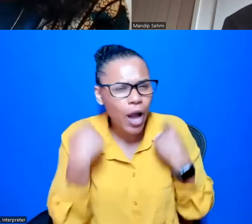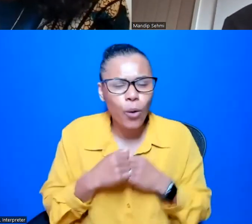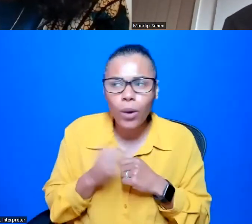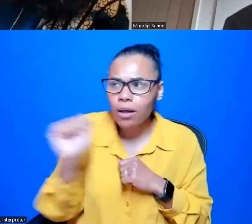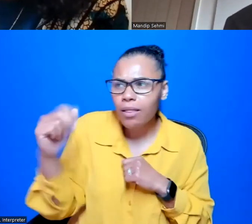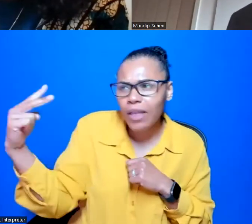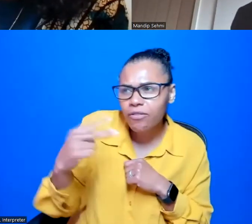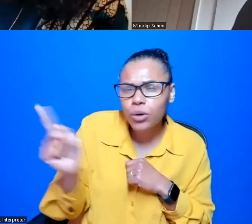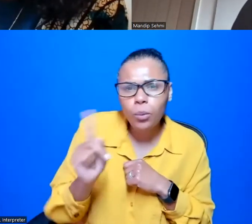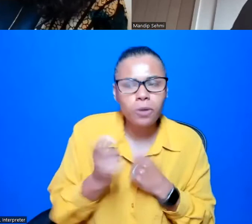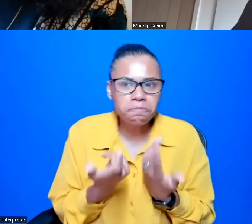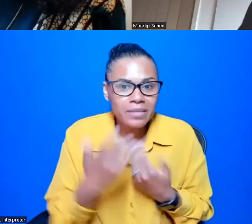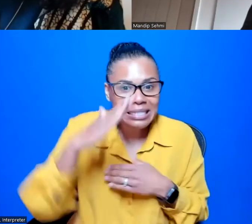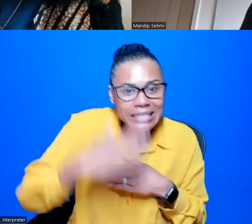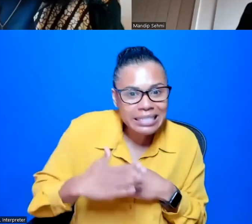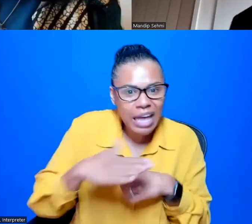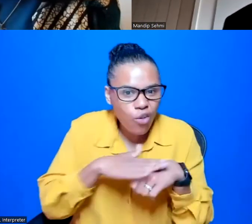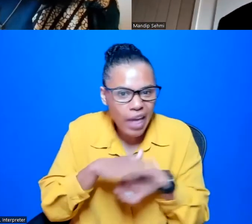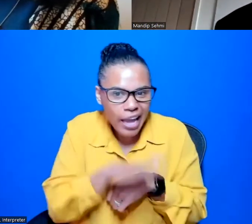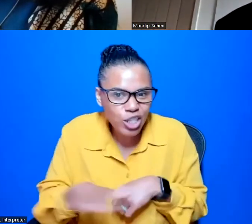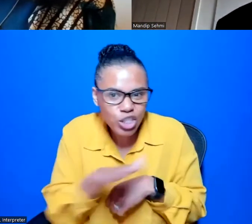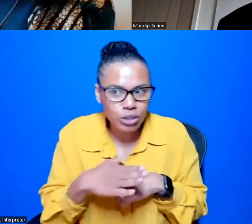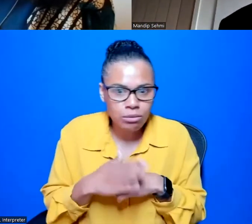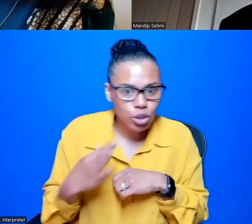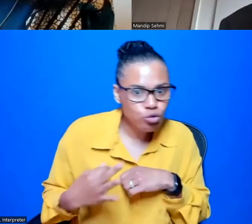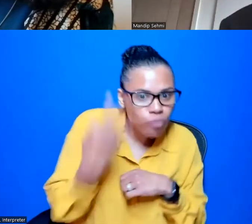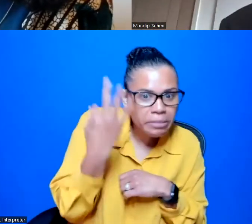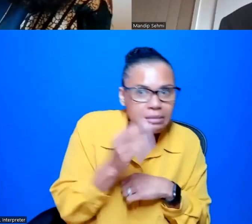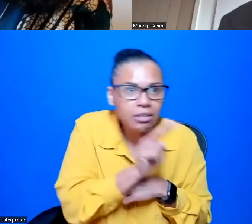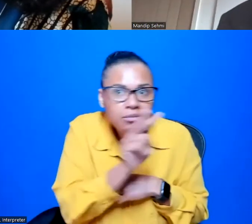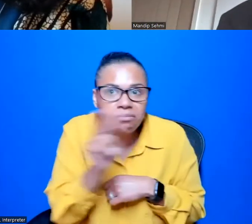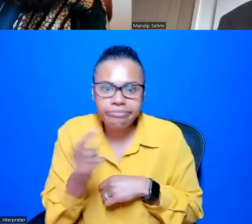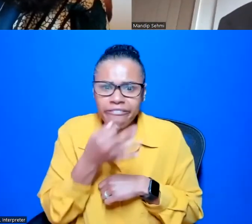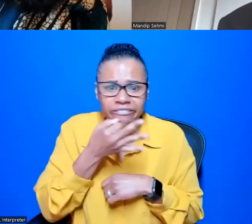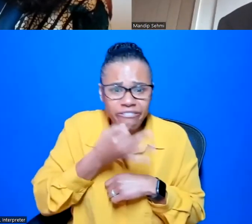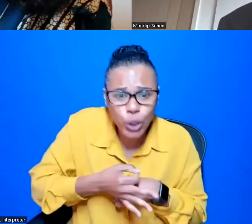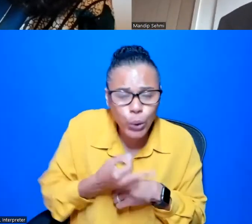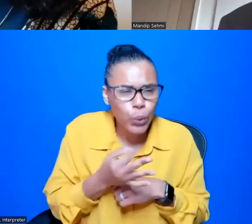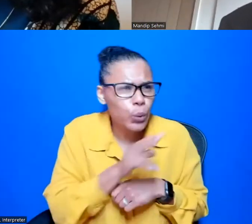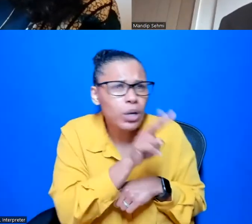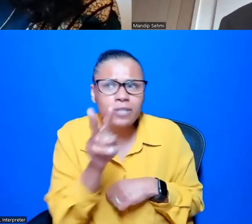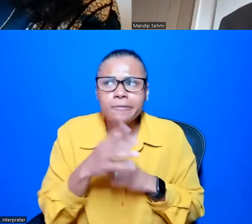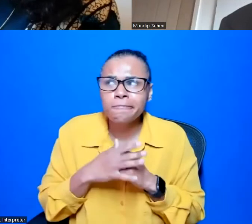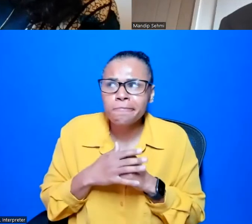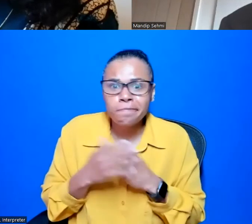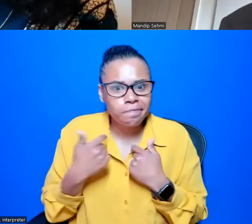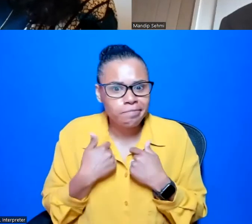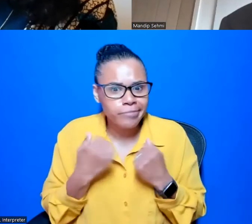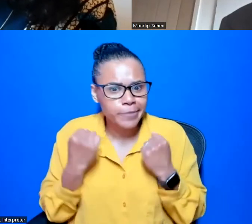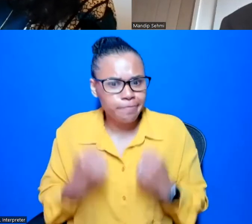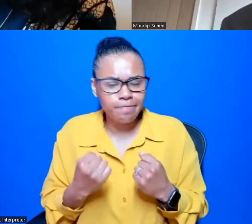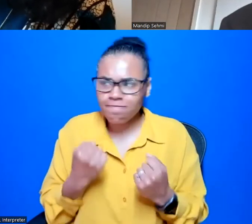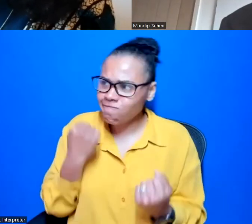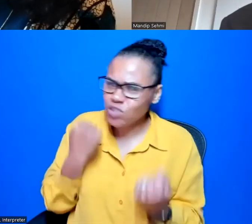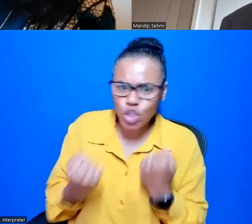difficult, because there's not many South Asians in sport representing at elite level. So for you to try and justify your actions on moving on